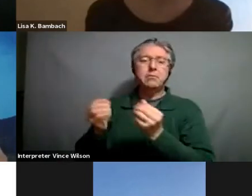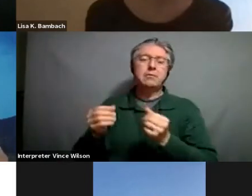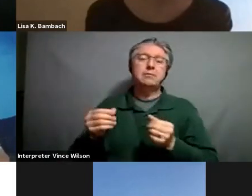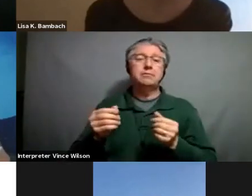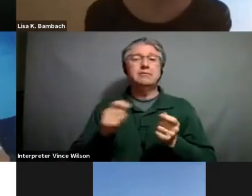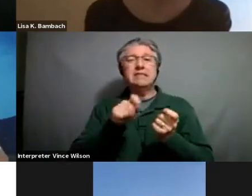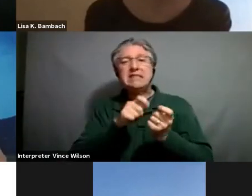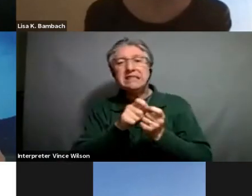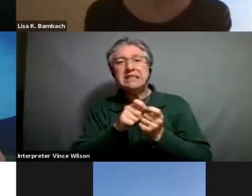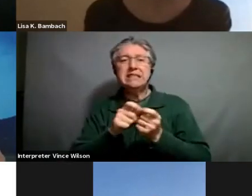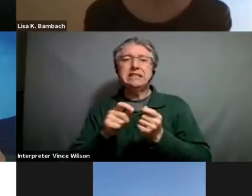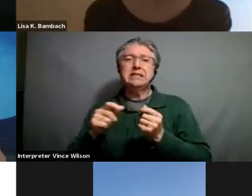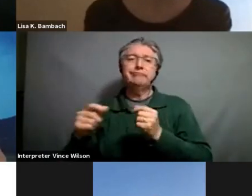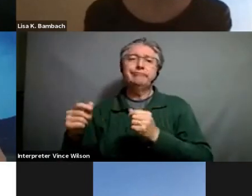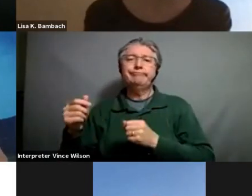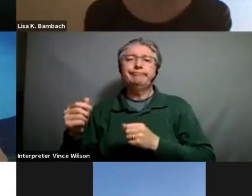detail. Yeah.